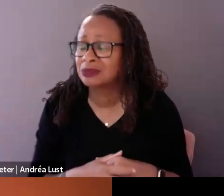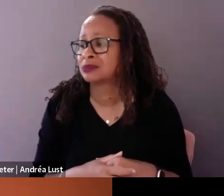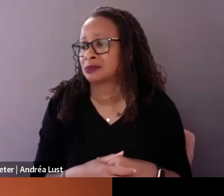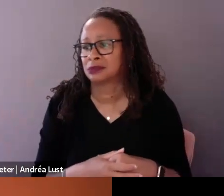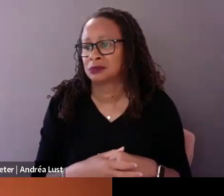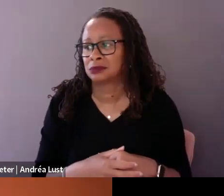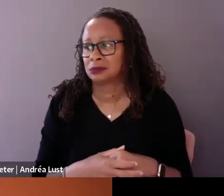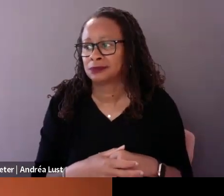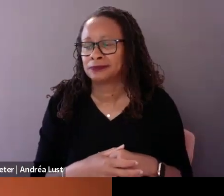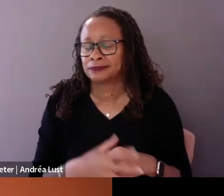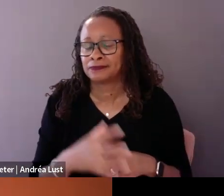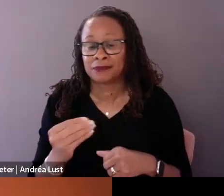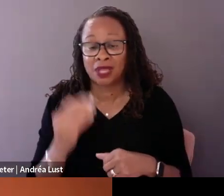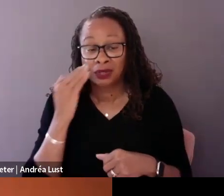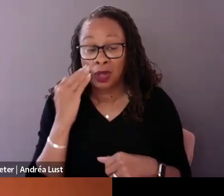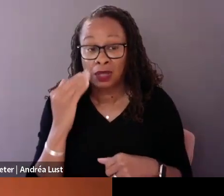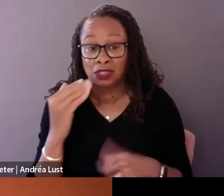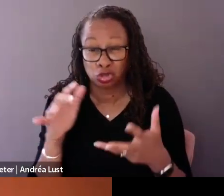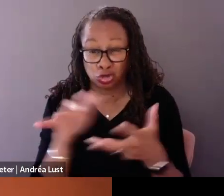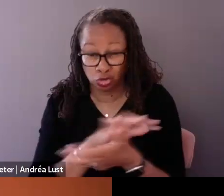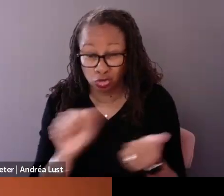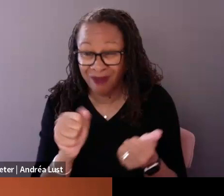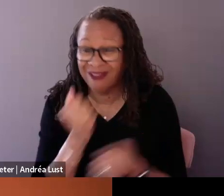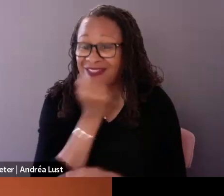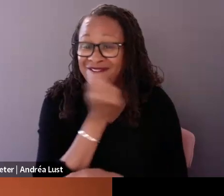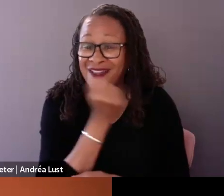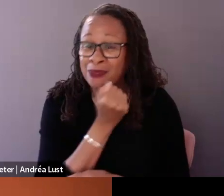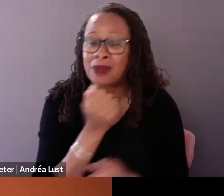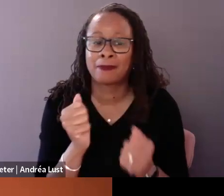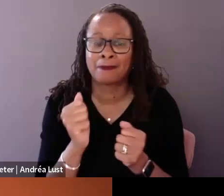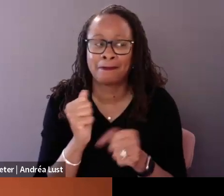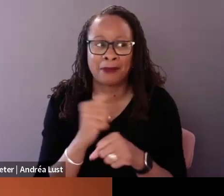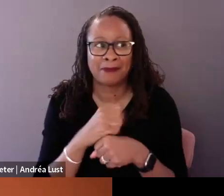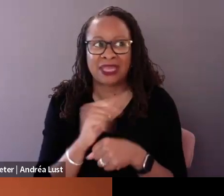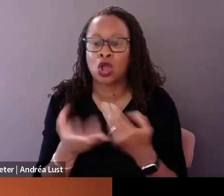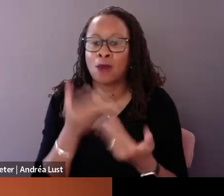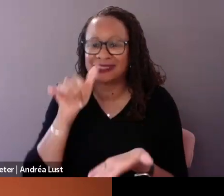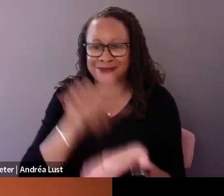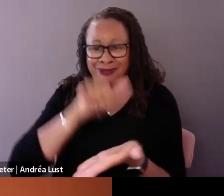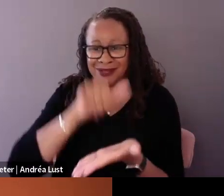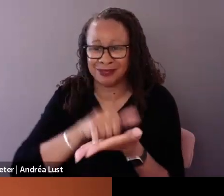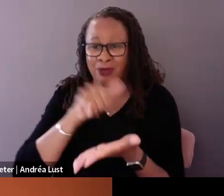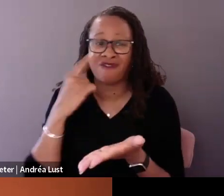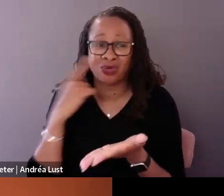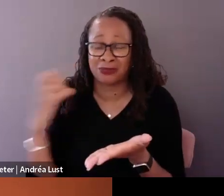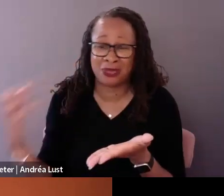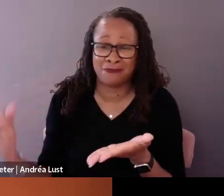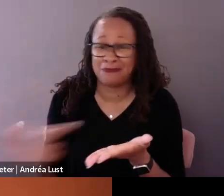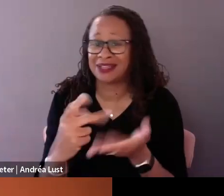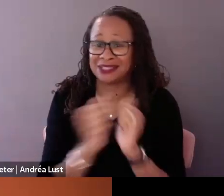and you know, just not just destroy the fabric, but make it almost impossible for that fabric to be woven